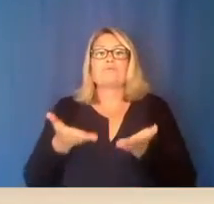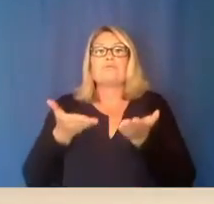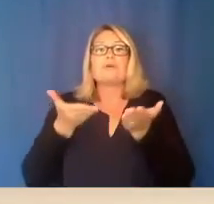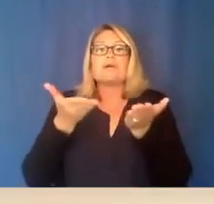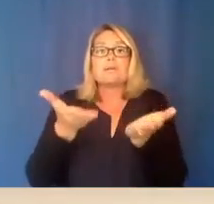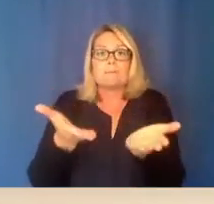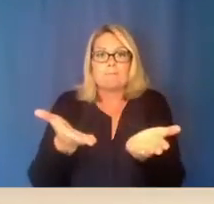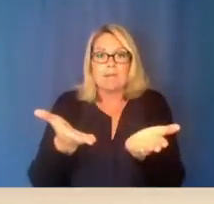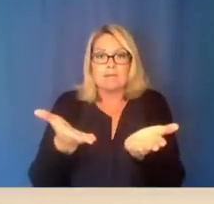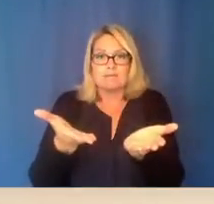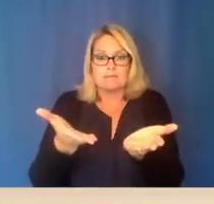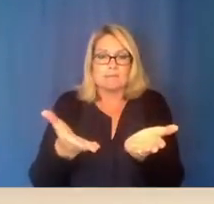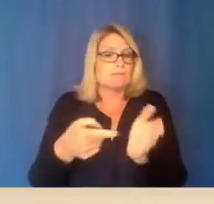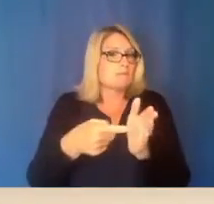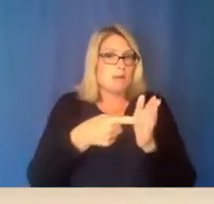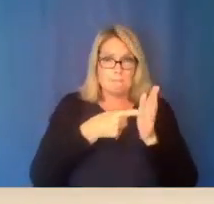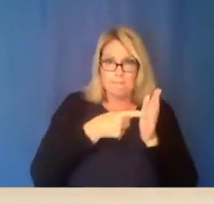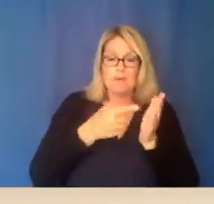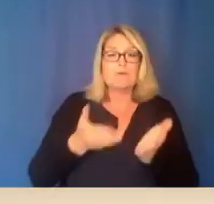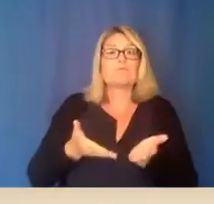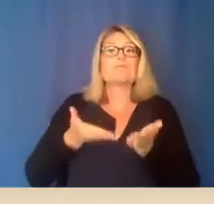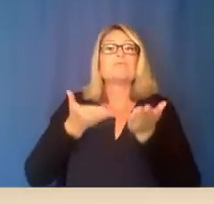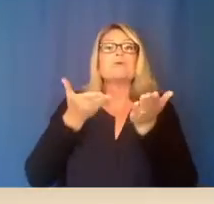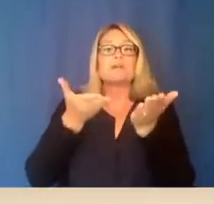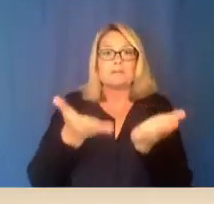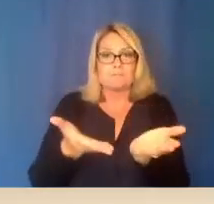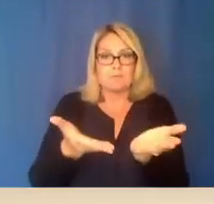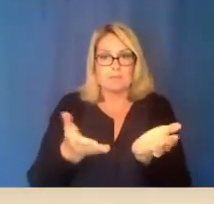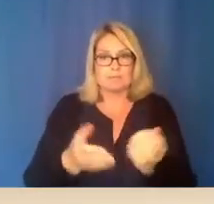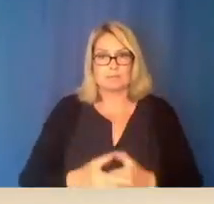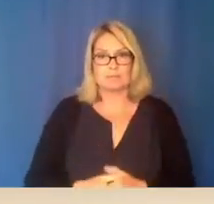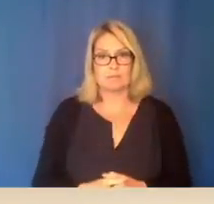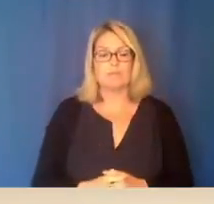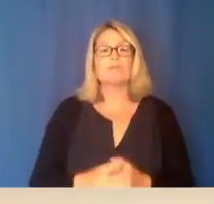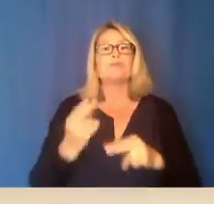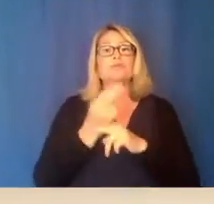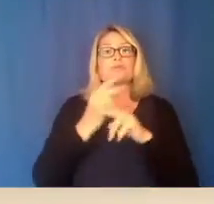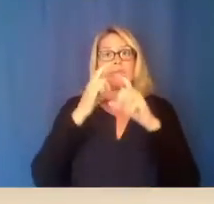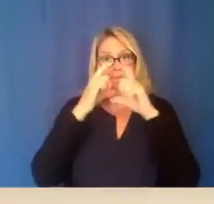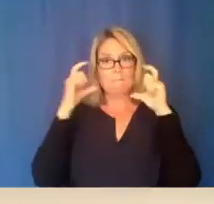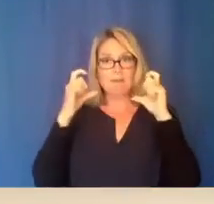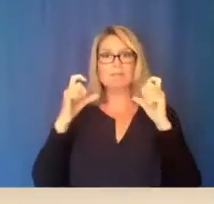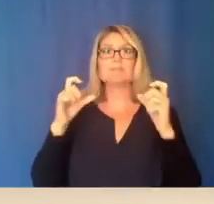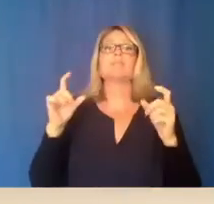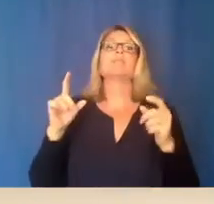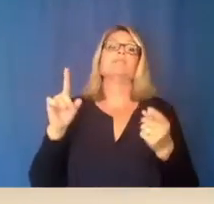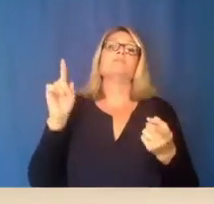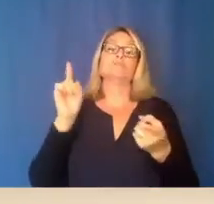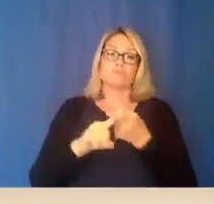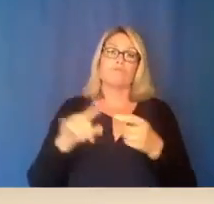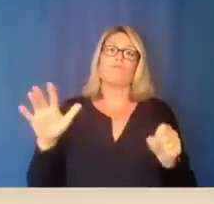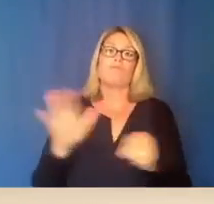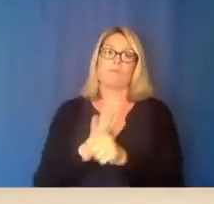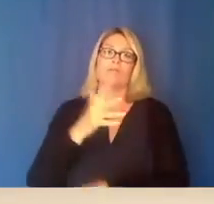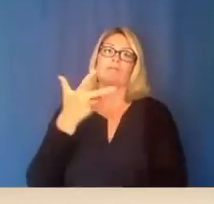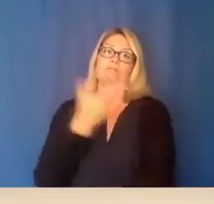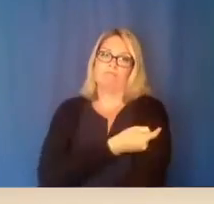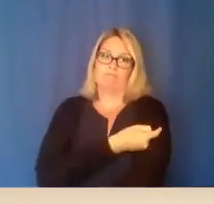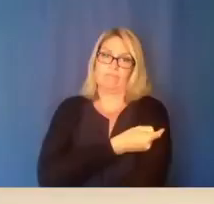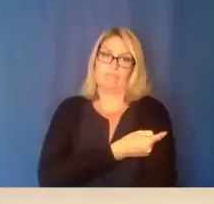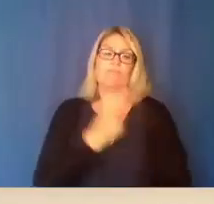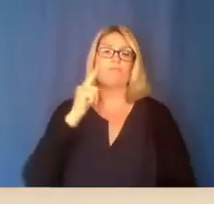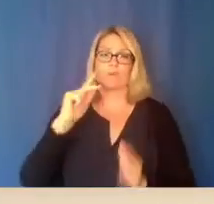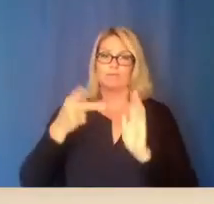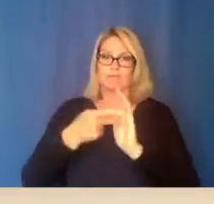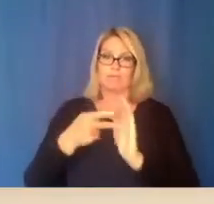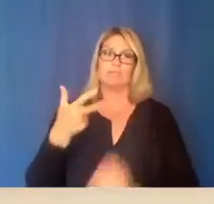that you would wear a mask until you are fully protected with a vaccine. And